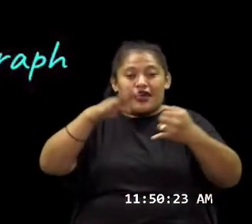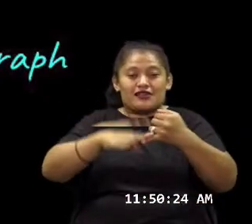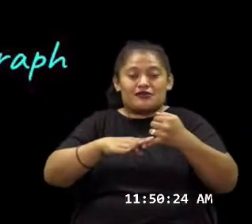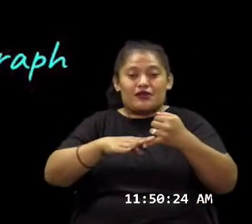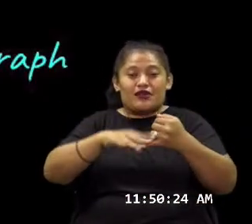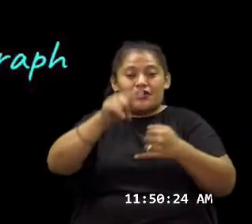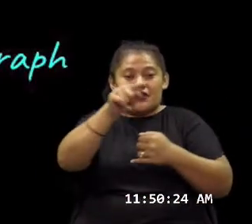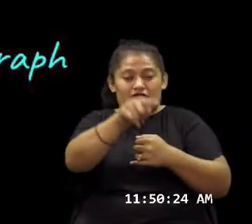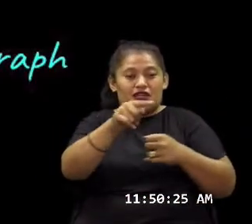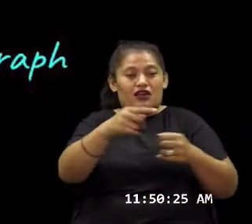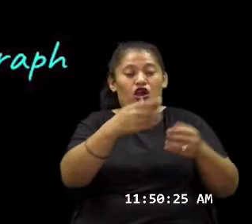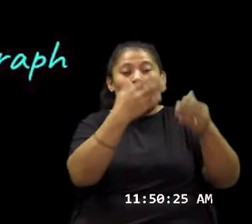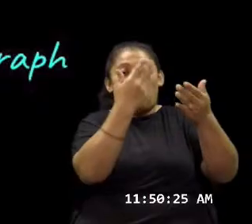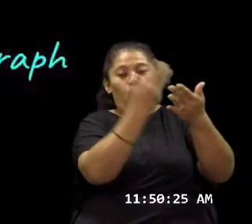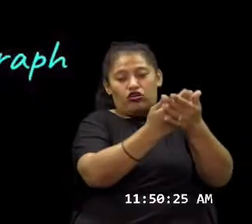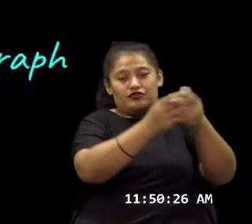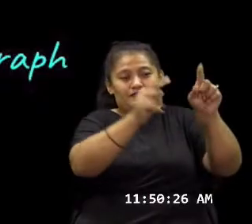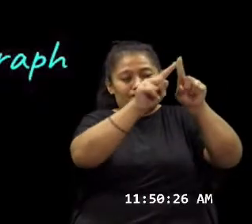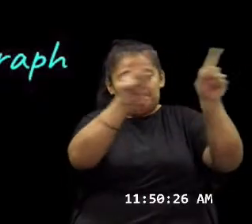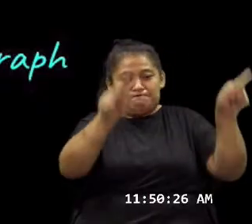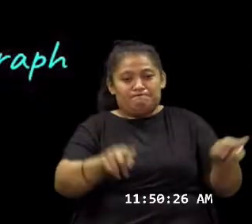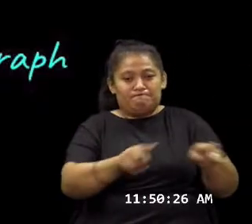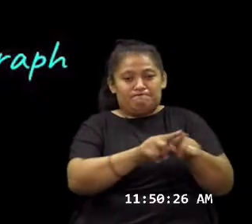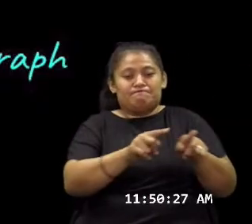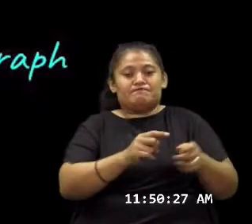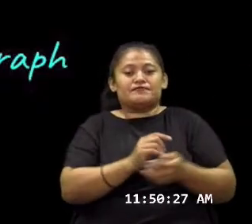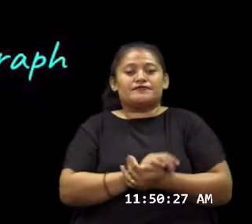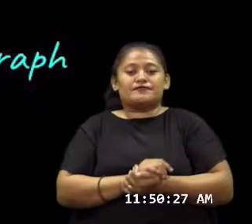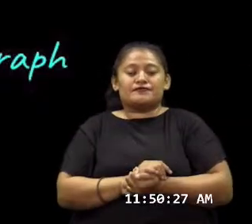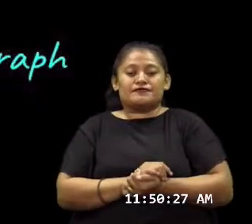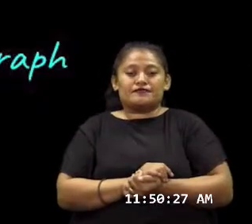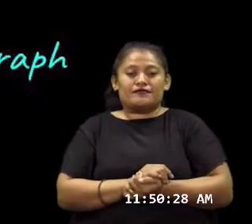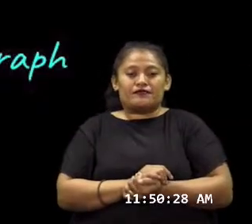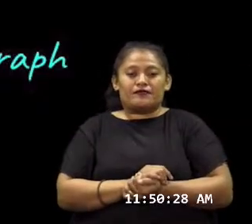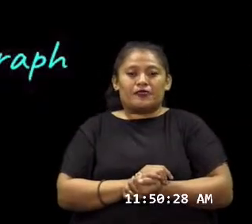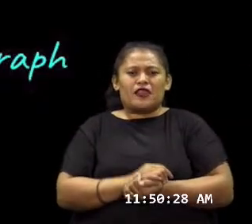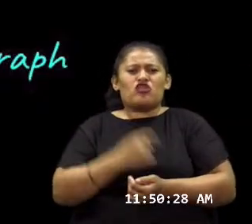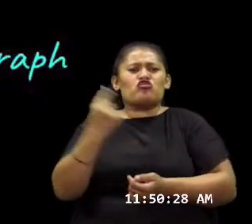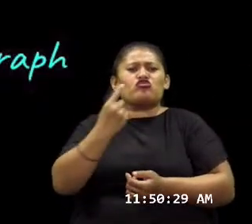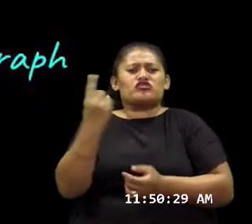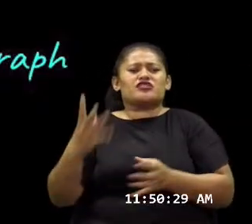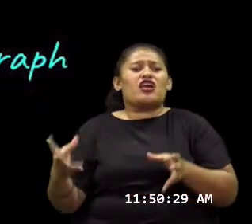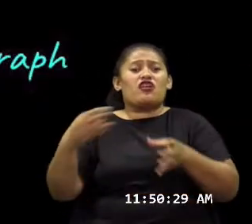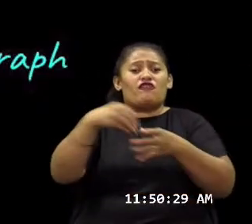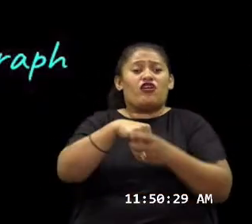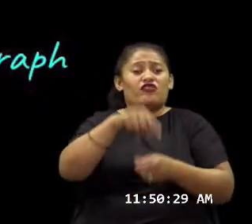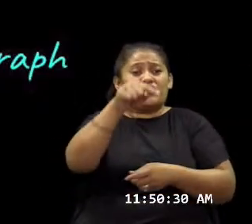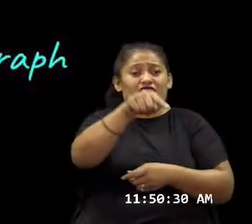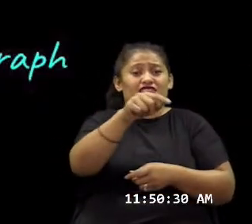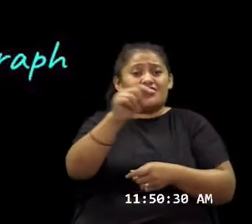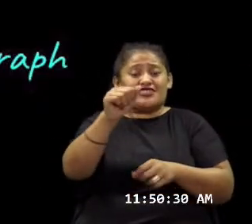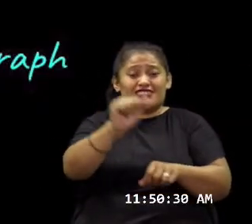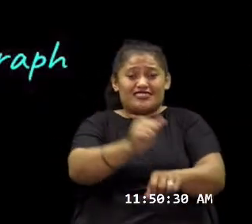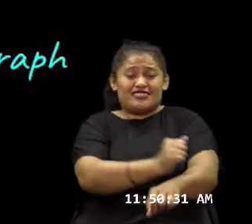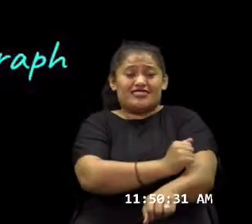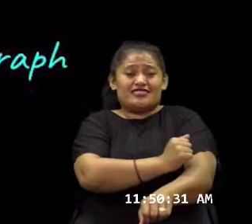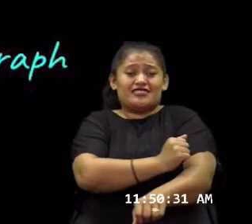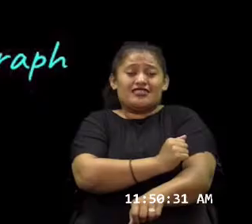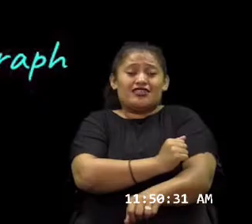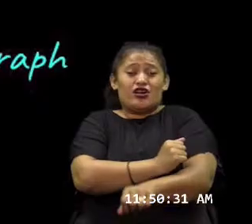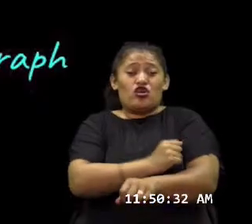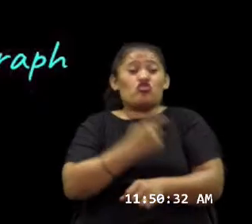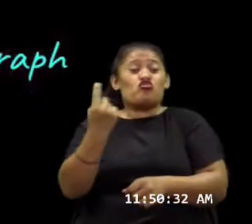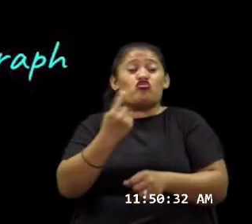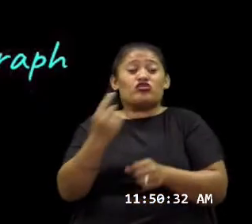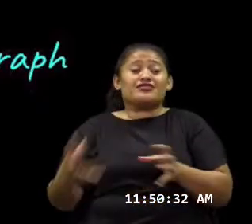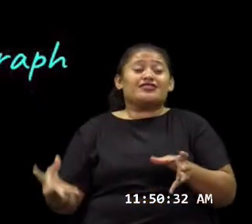paragraph is left off. So who's involved in the scene? who is included